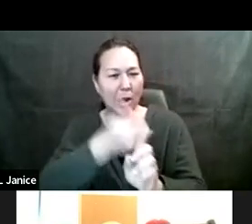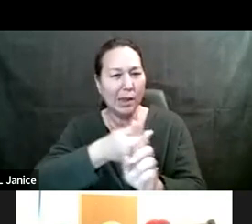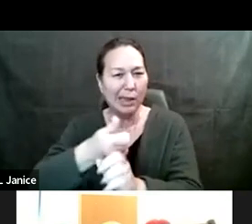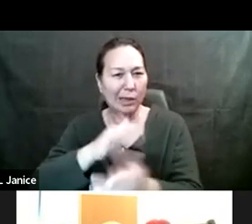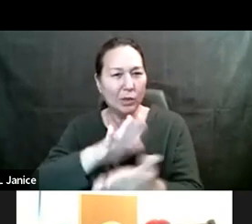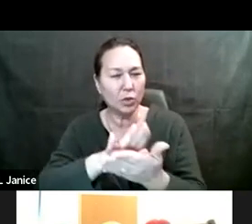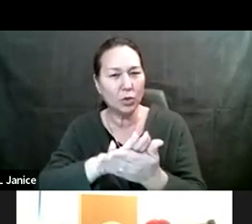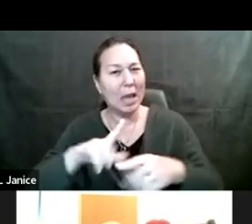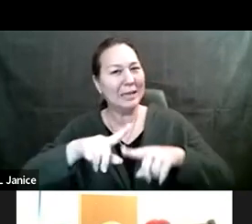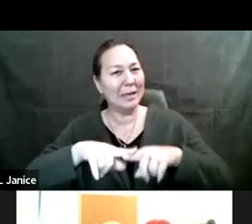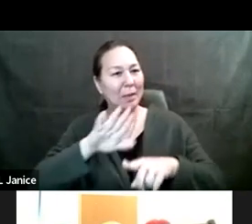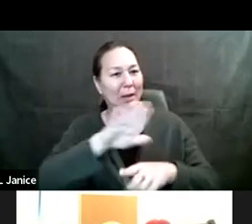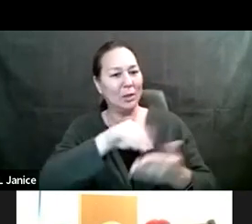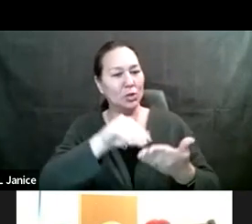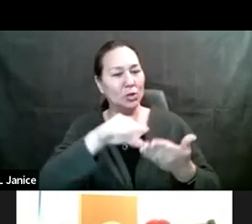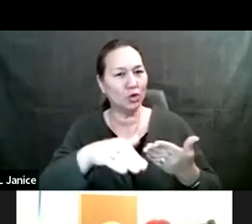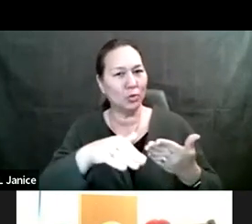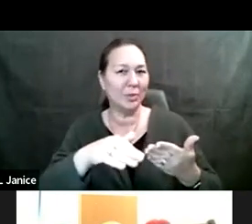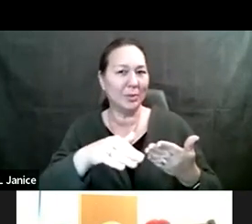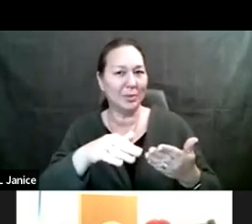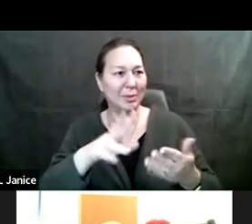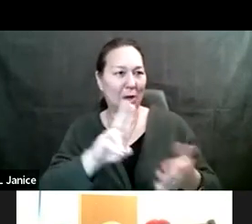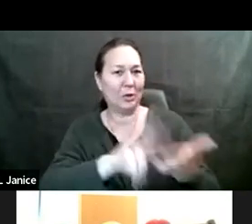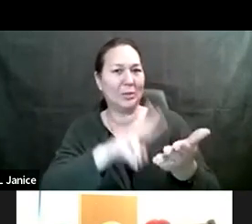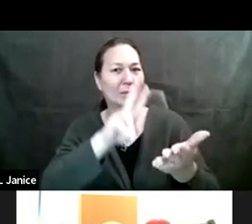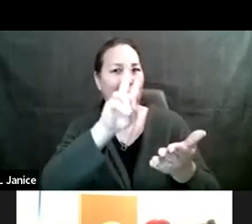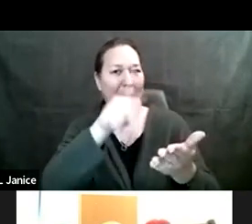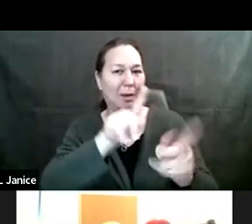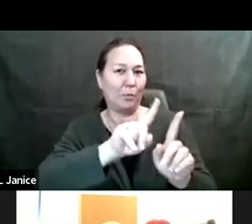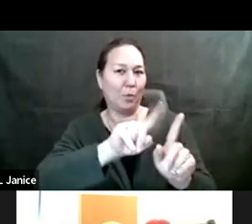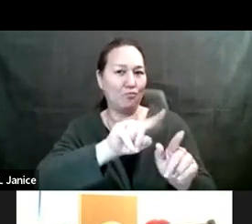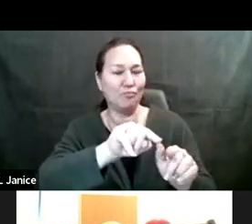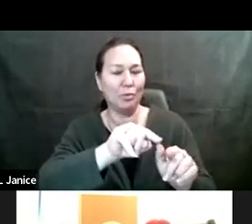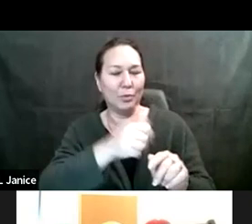students each school has foreign